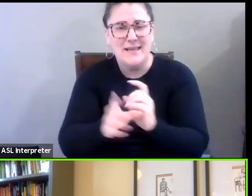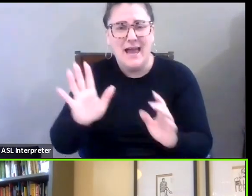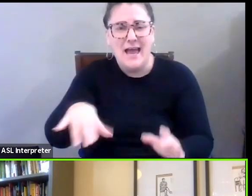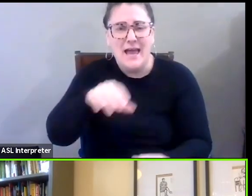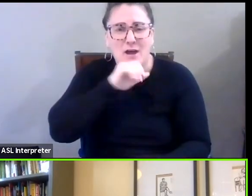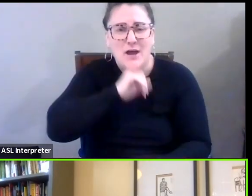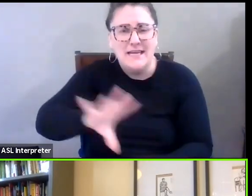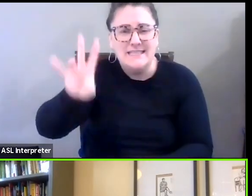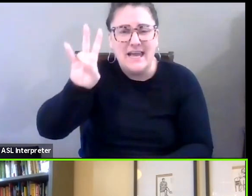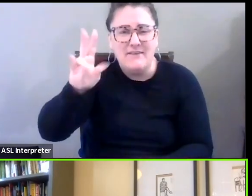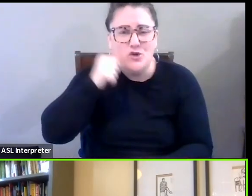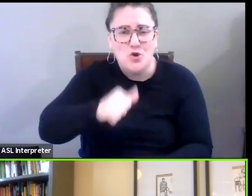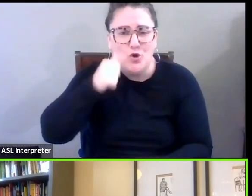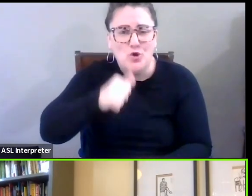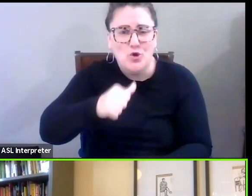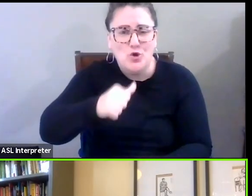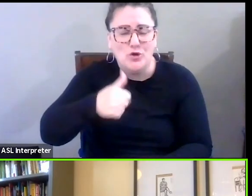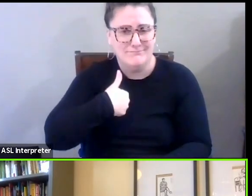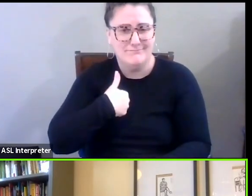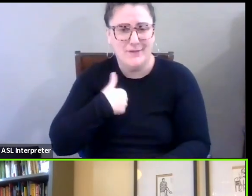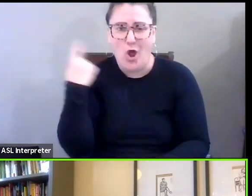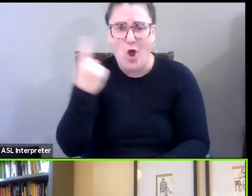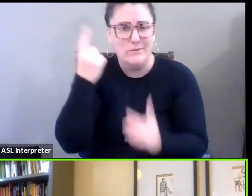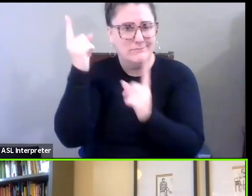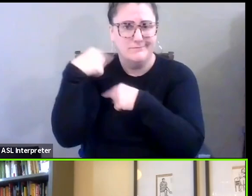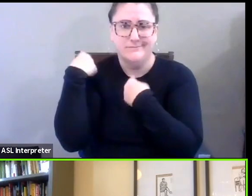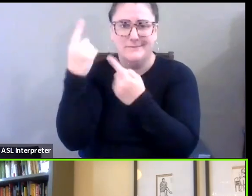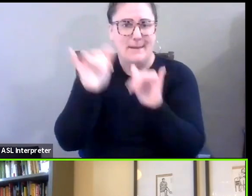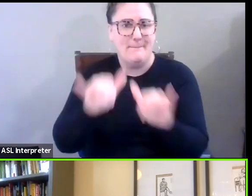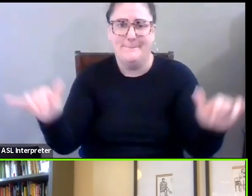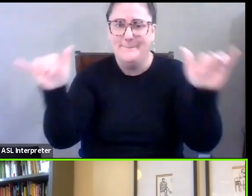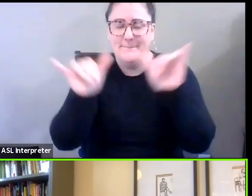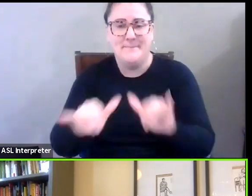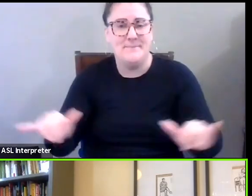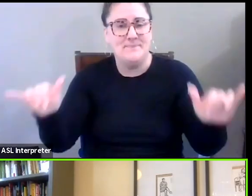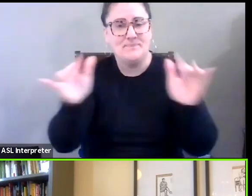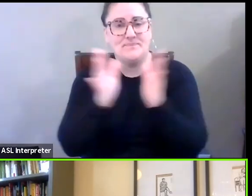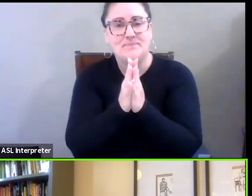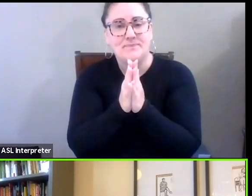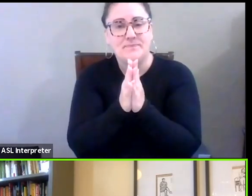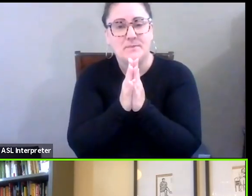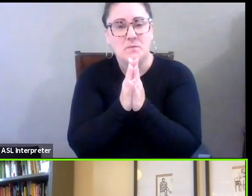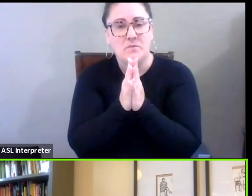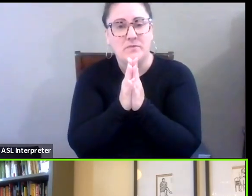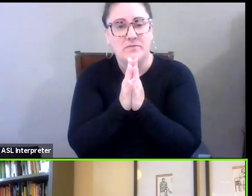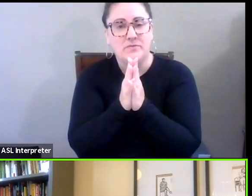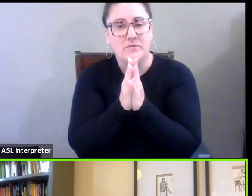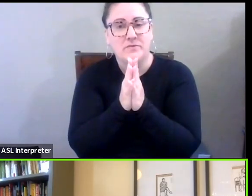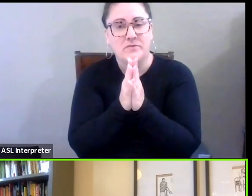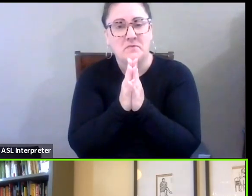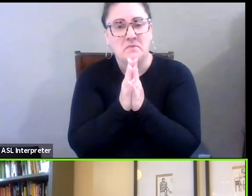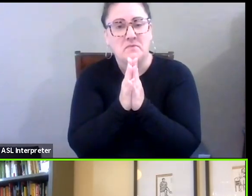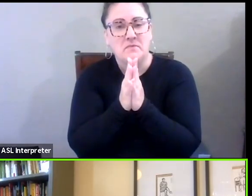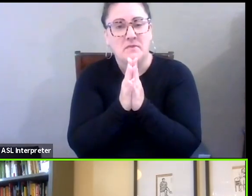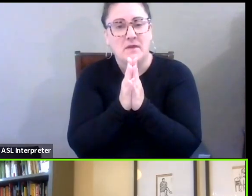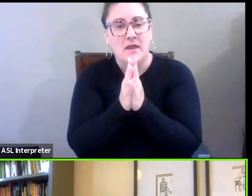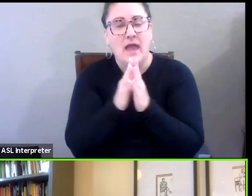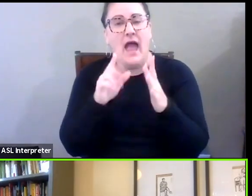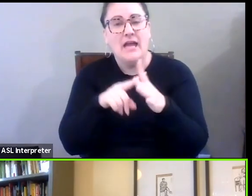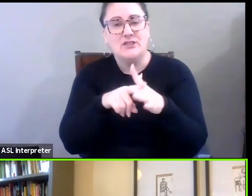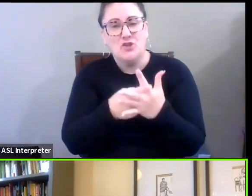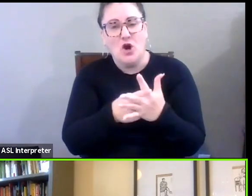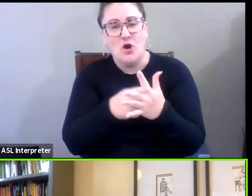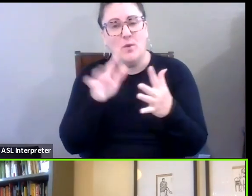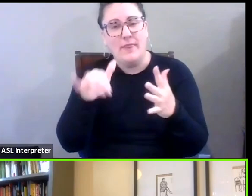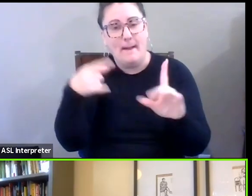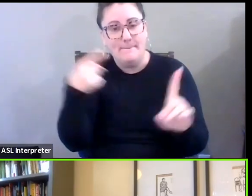7-year-old girl, that I've always seen. So I think I begin there because to me,